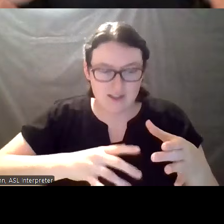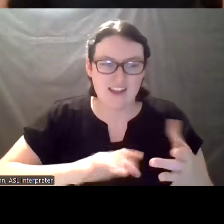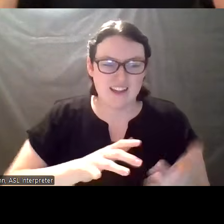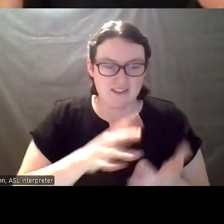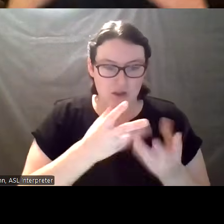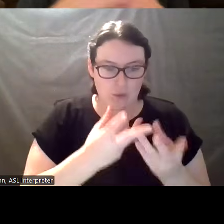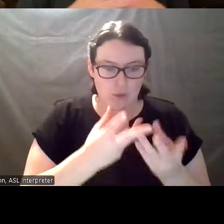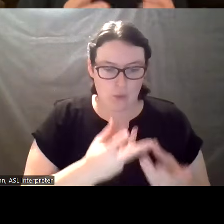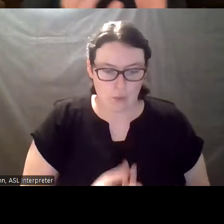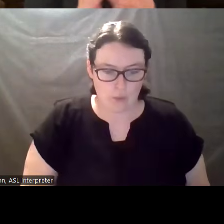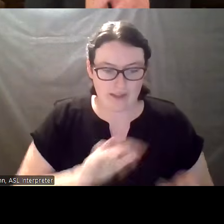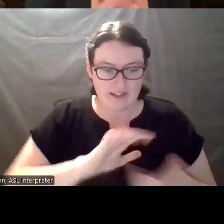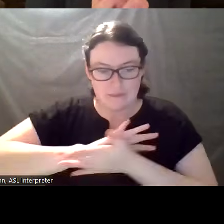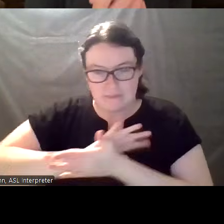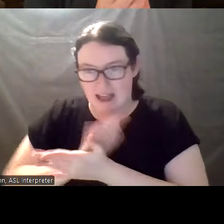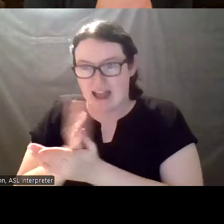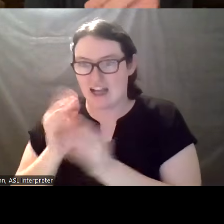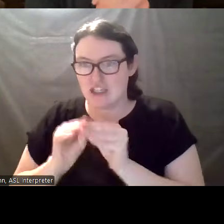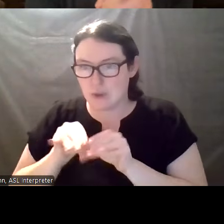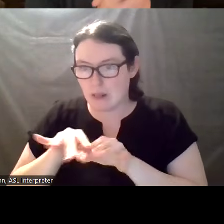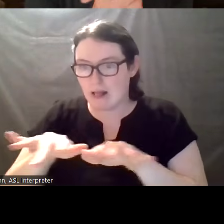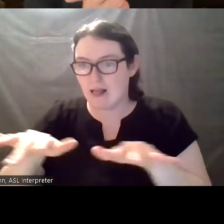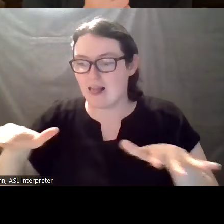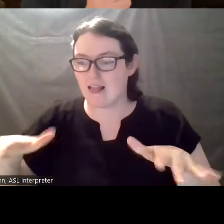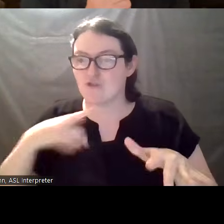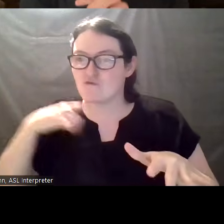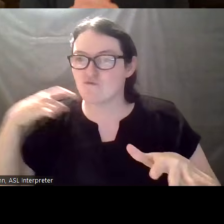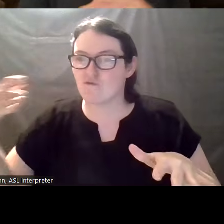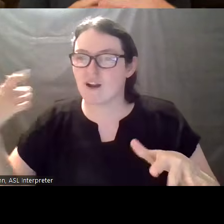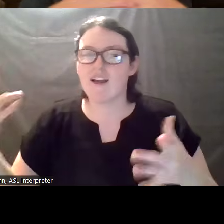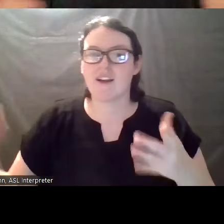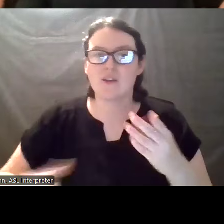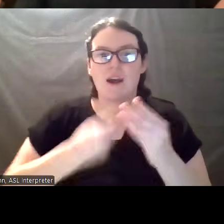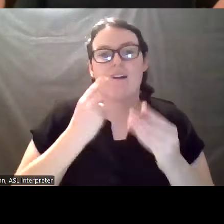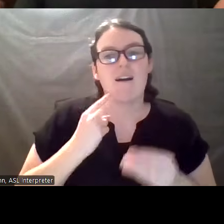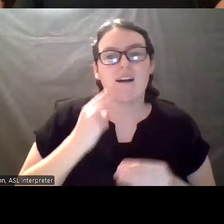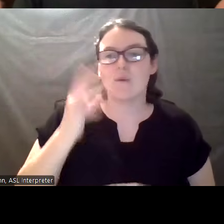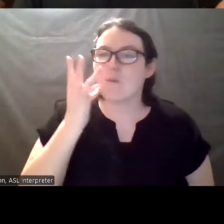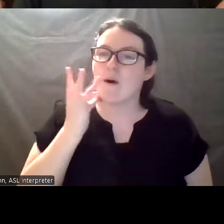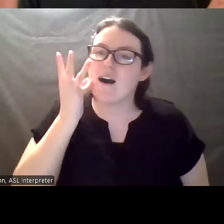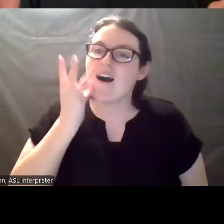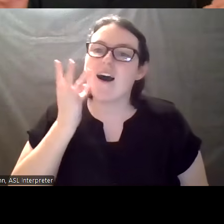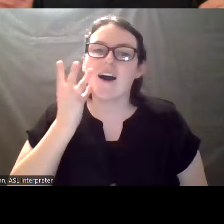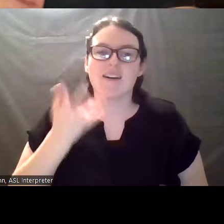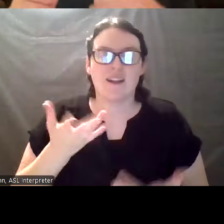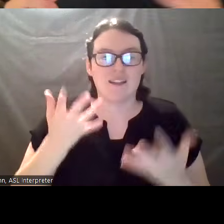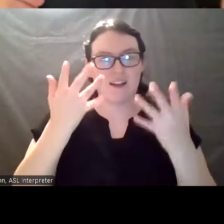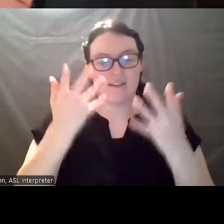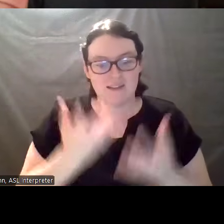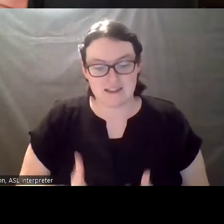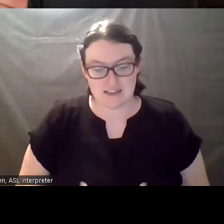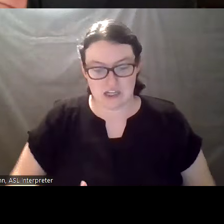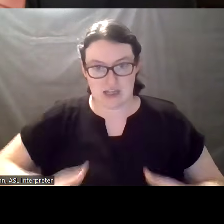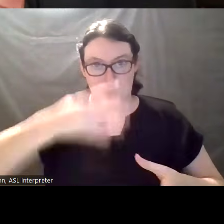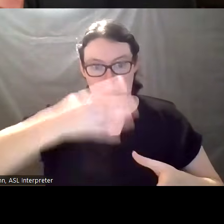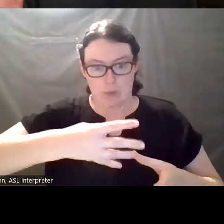reed mats. The one who holds with both hands the great sweet wort, brewing it with honey and wine. You're the one who pours out the filtered beer of the collector vat. It's like the onrush of